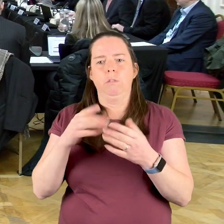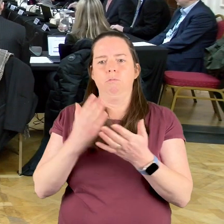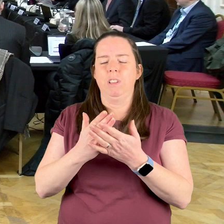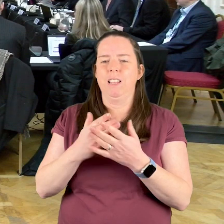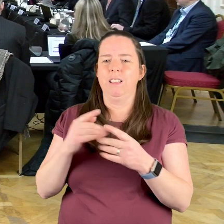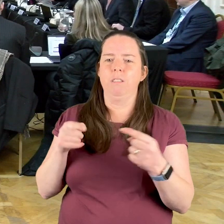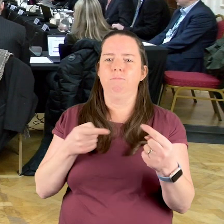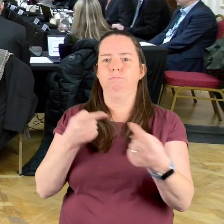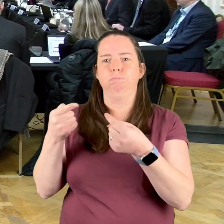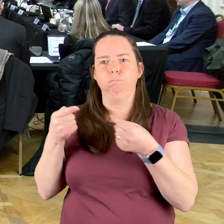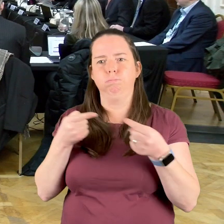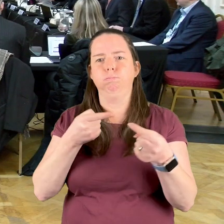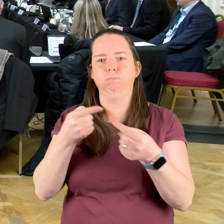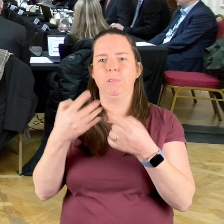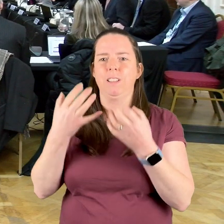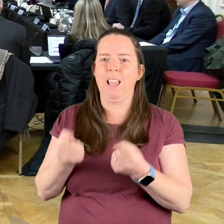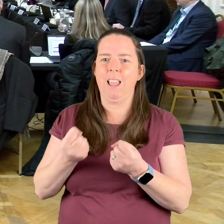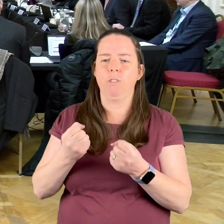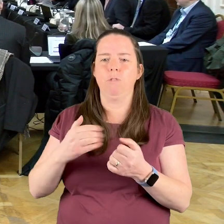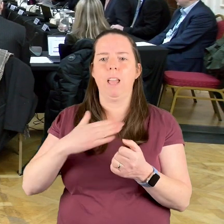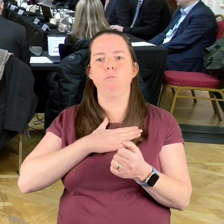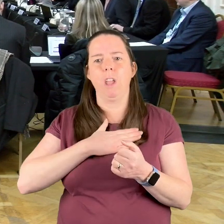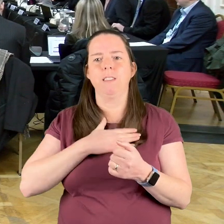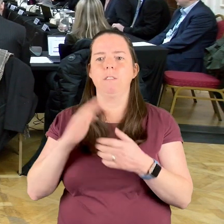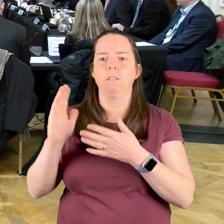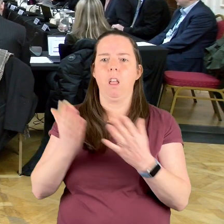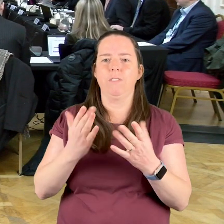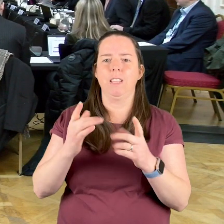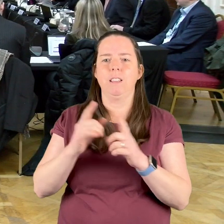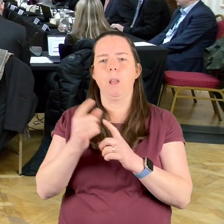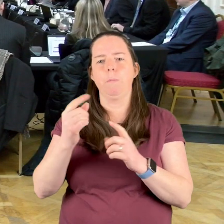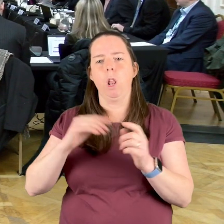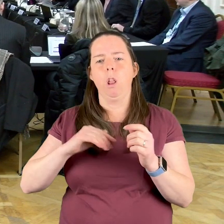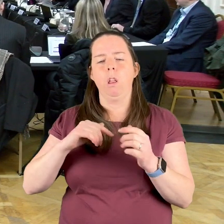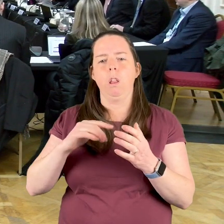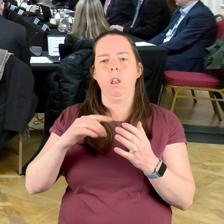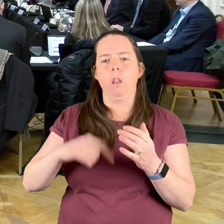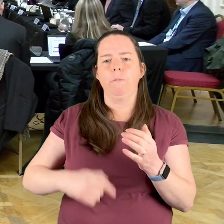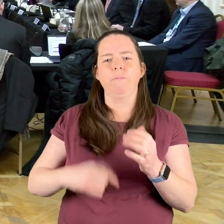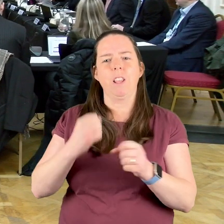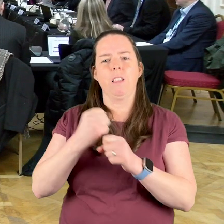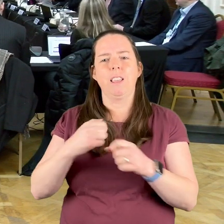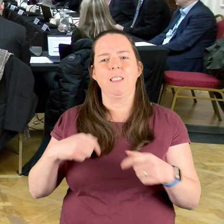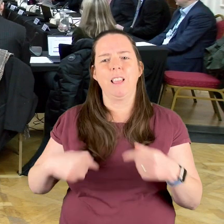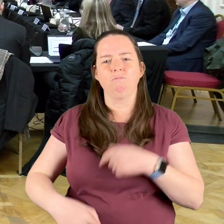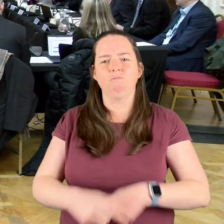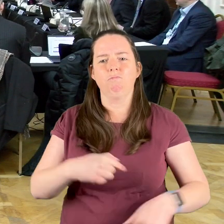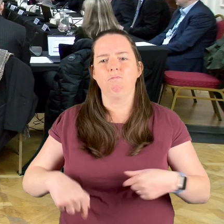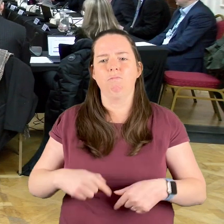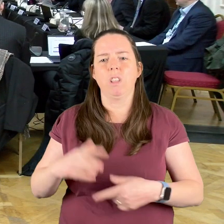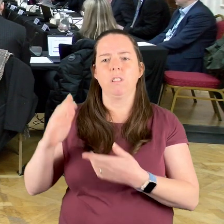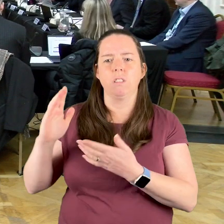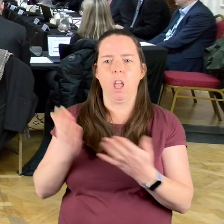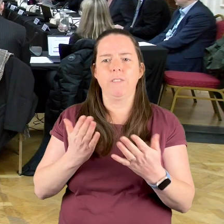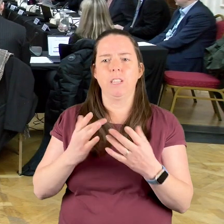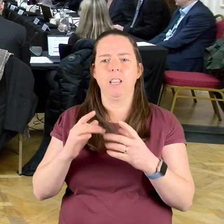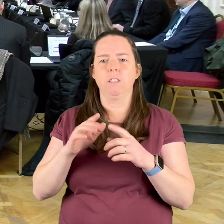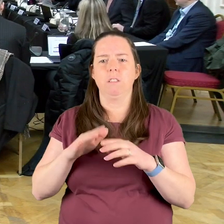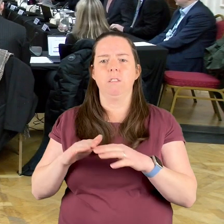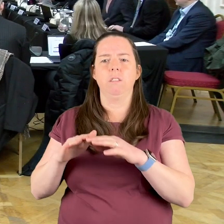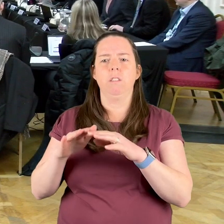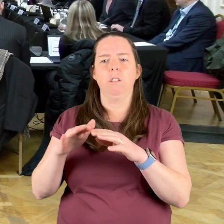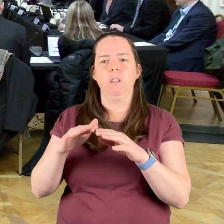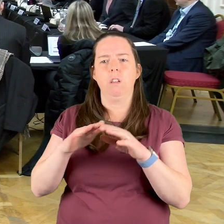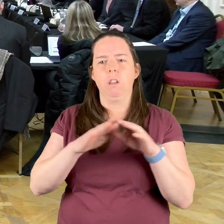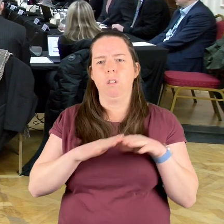challenges faced around breast services and some lower GI services across, lower gastrointestinal path services